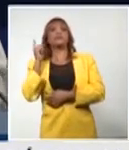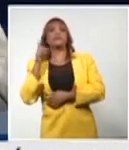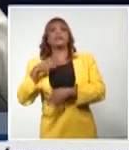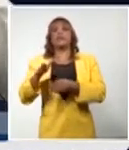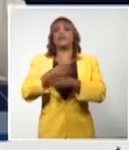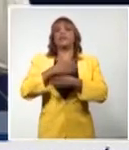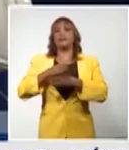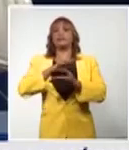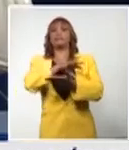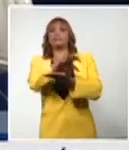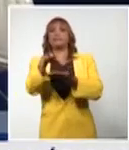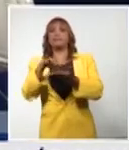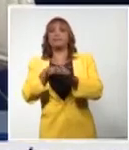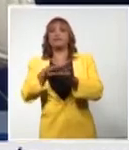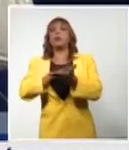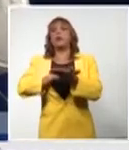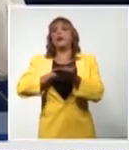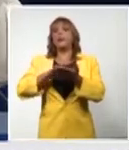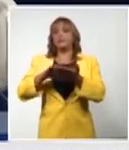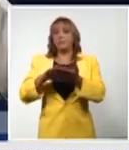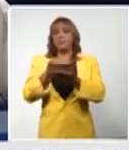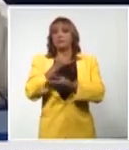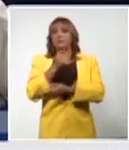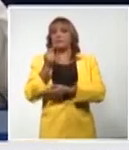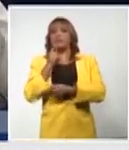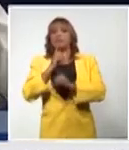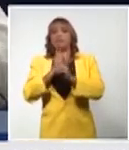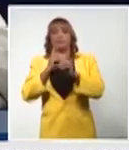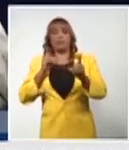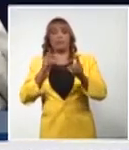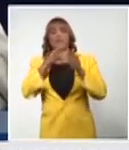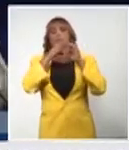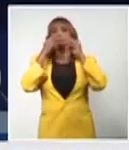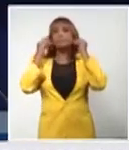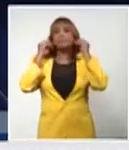parts. Excuse me while I remove my face mask.